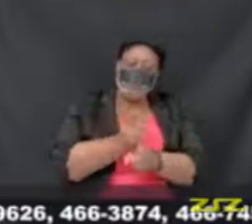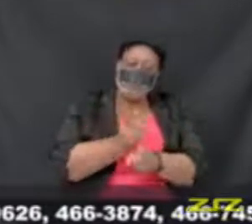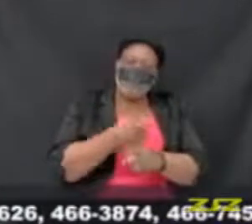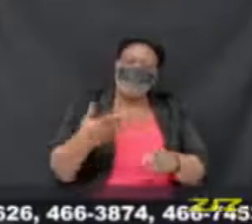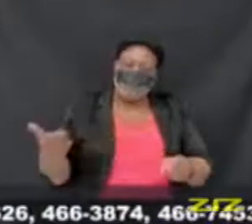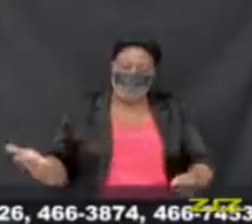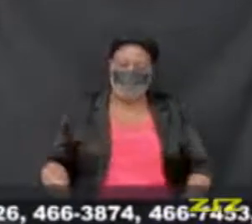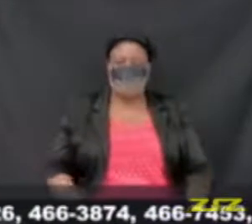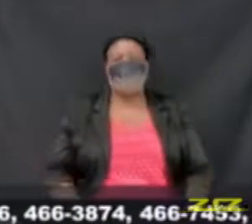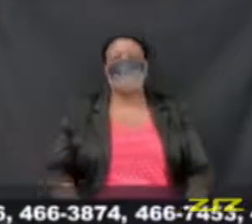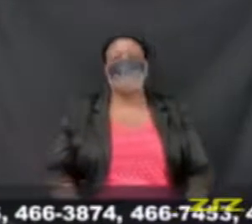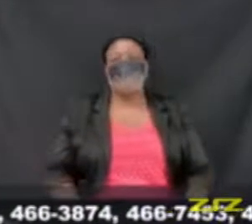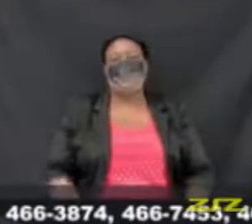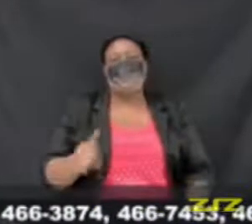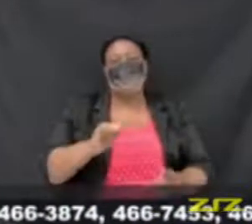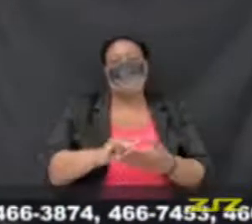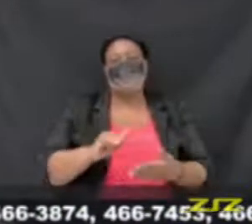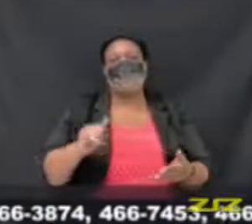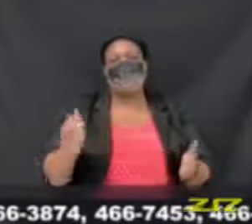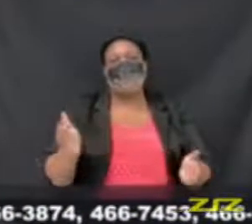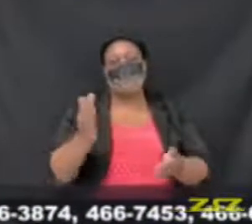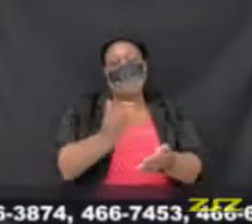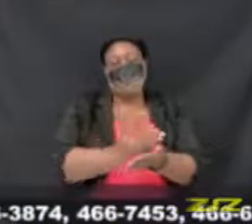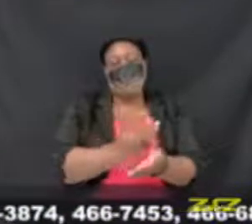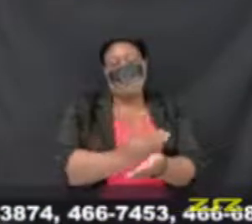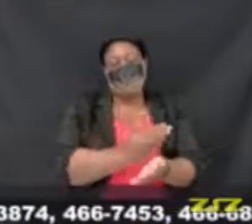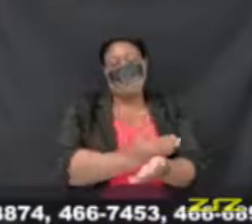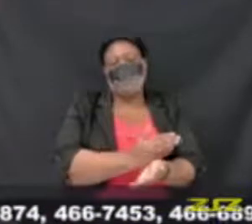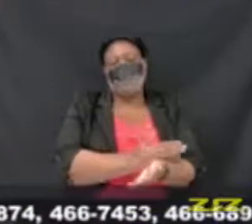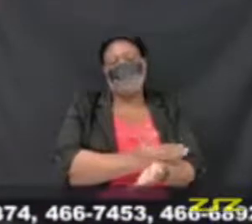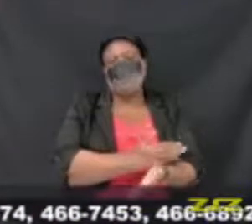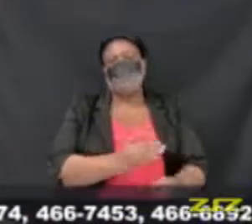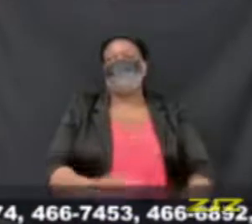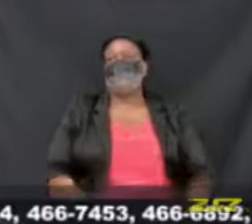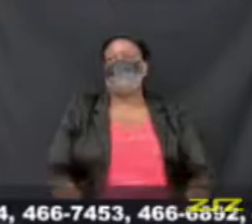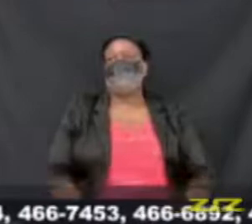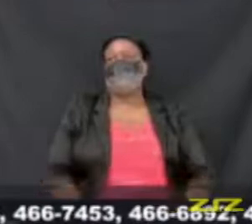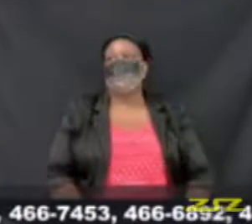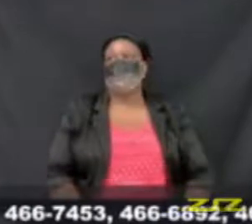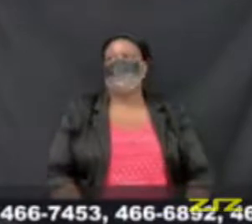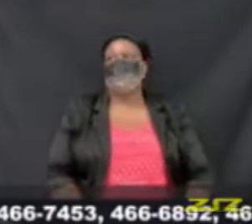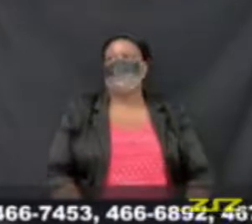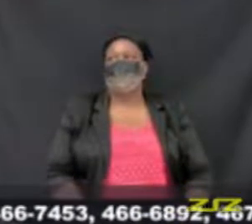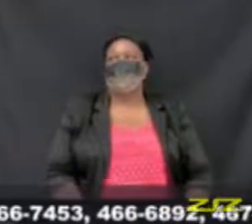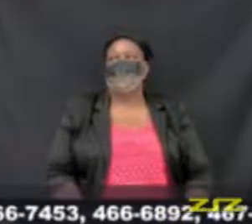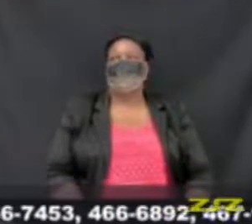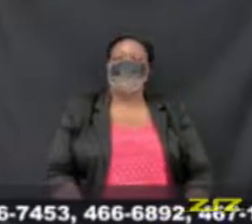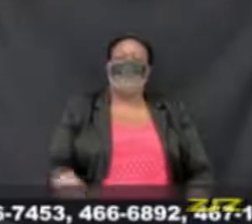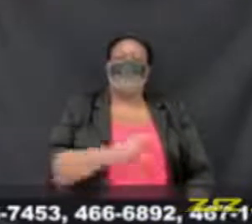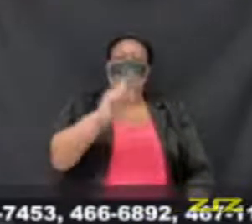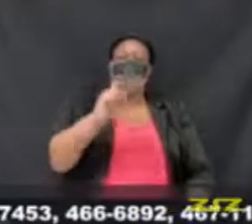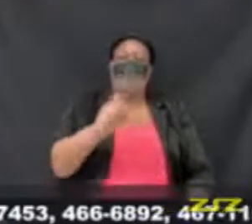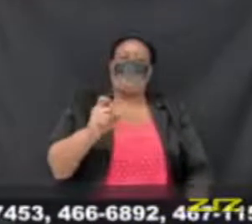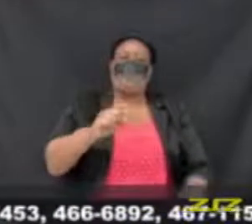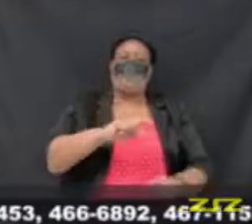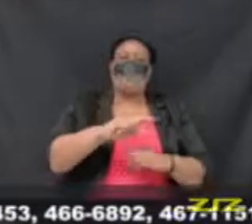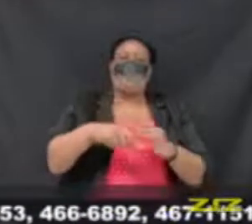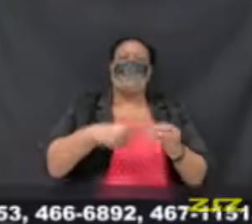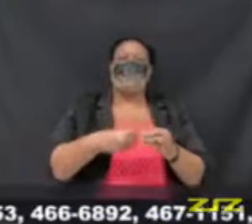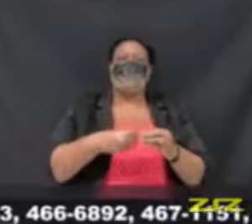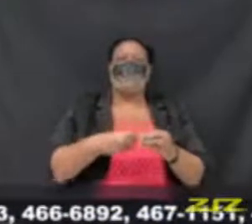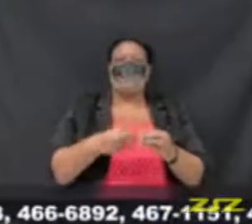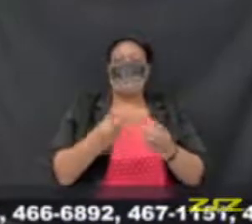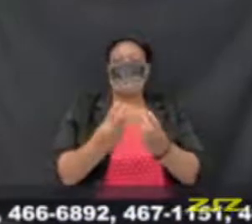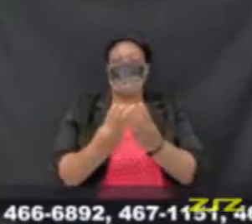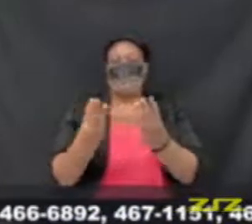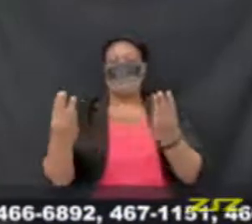stakeholders. Yes, the question is there about the fencing and bringing down the fencing, but once the fencing comes